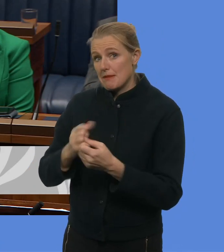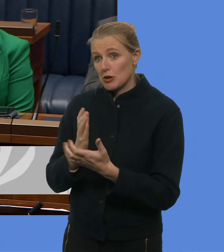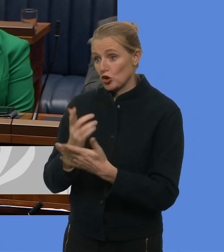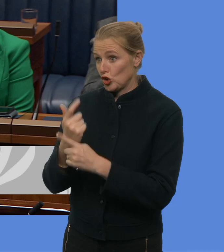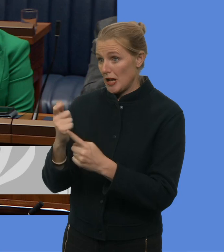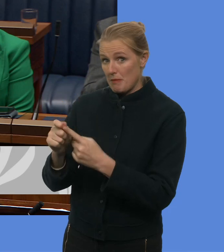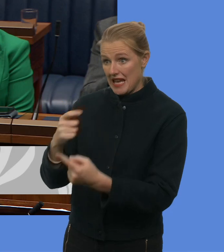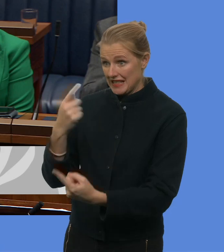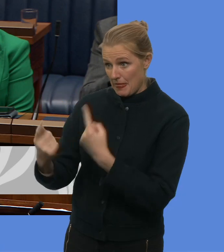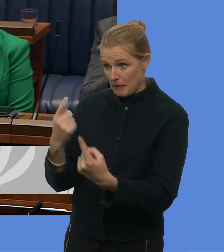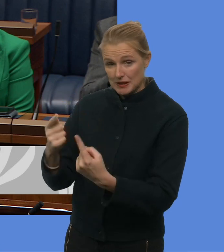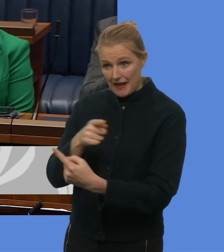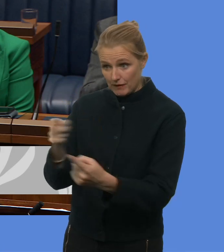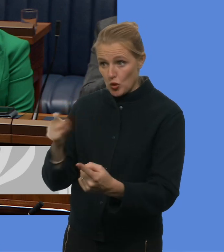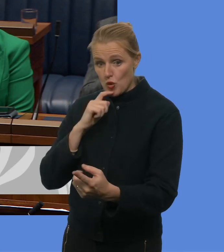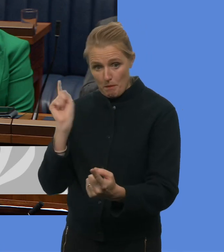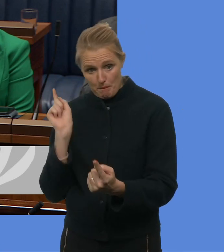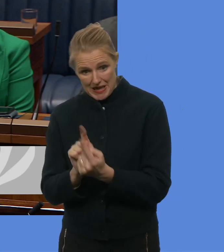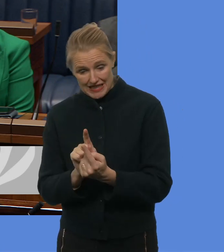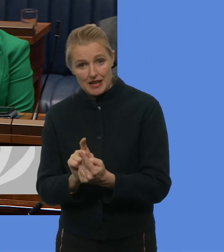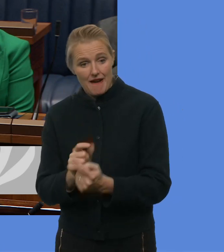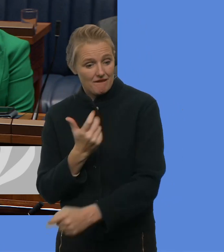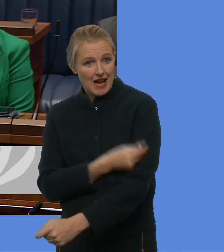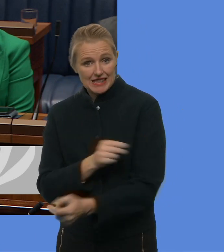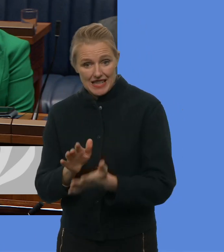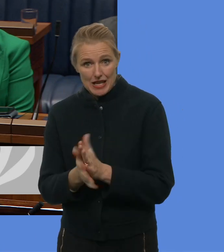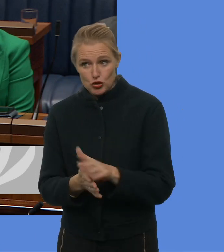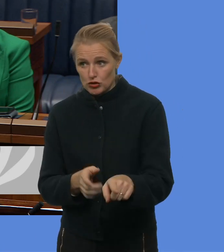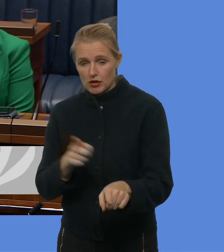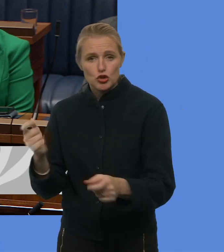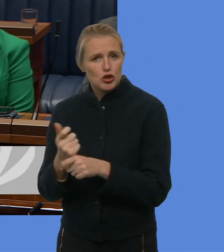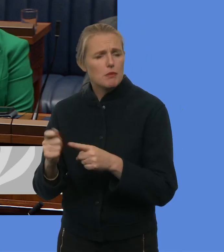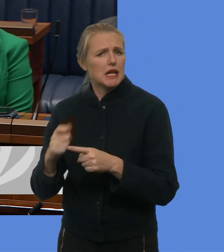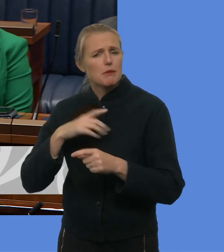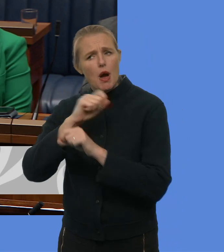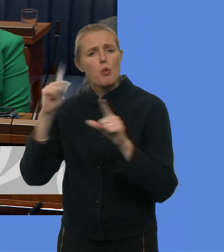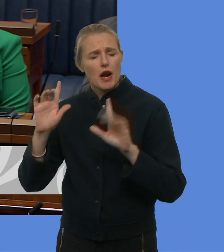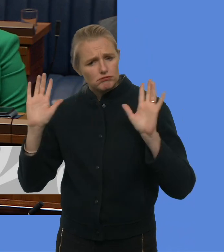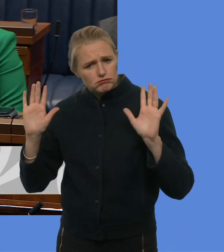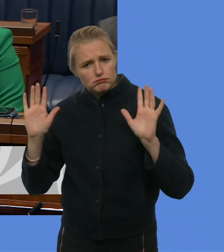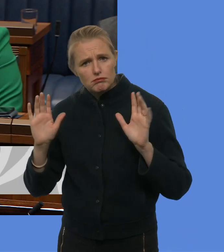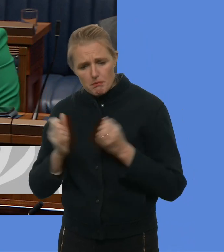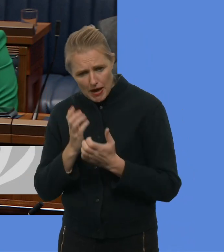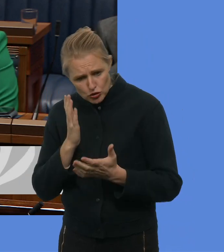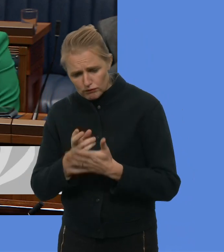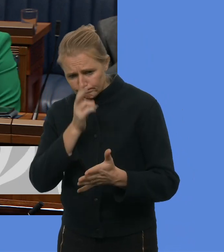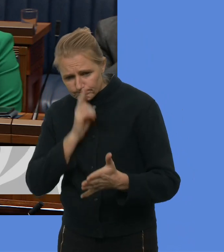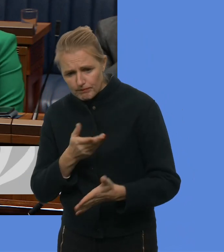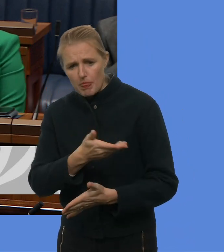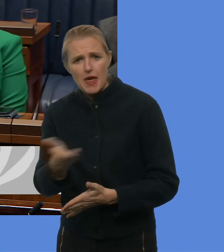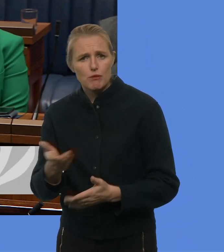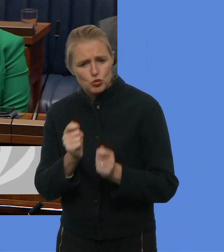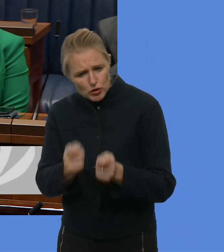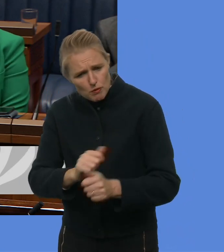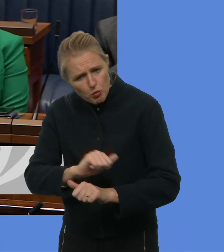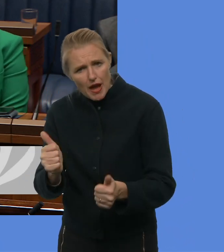have injuries, that they are very aware of what that could be and actually treat those people with the absolute dignity and respect that they deserve.